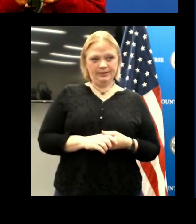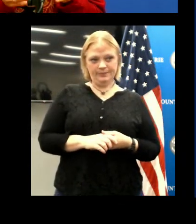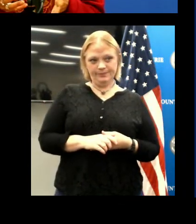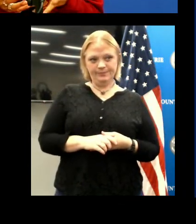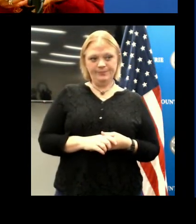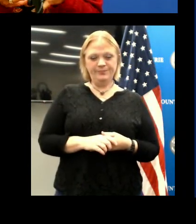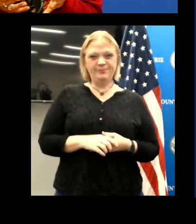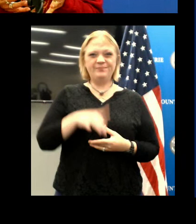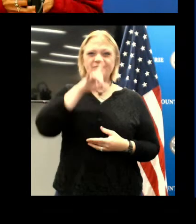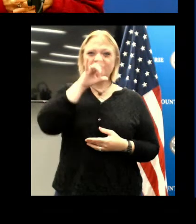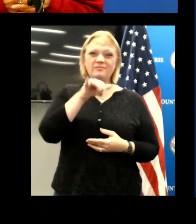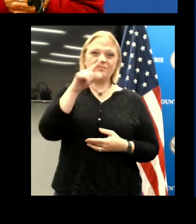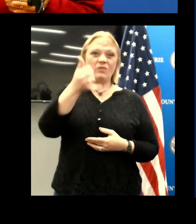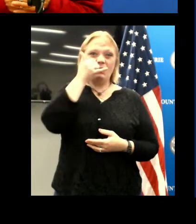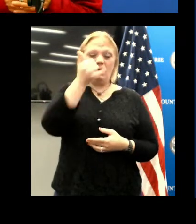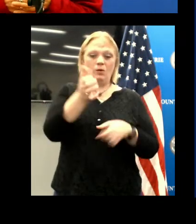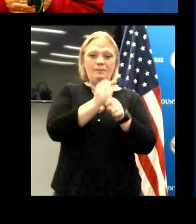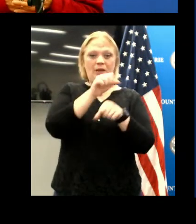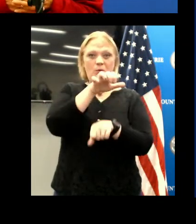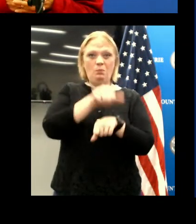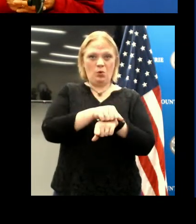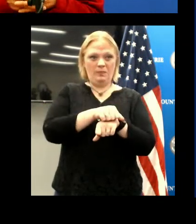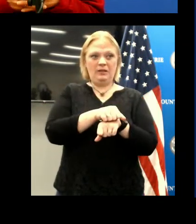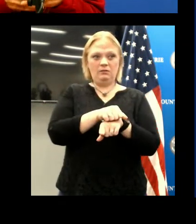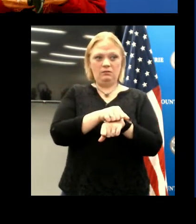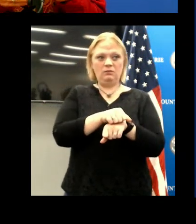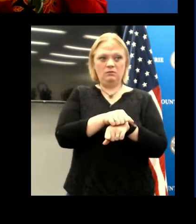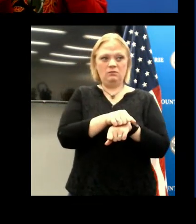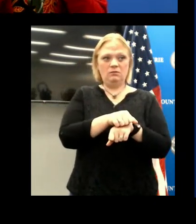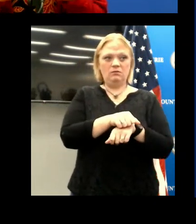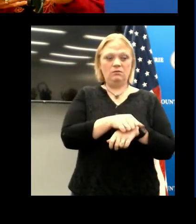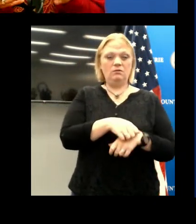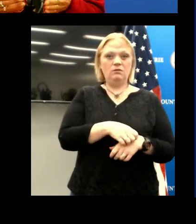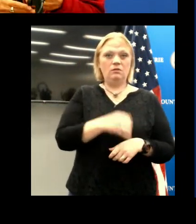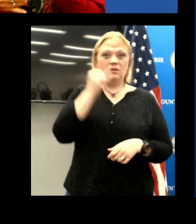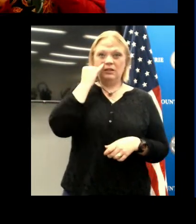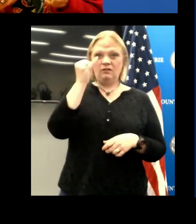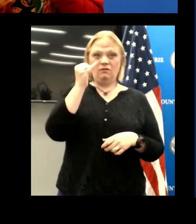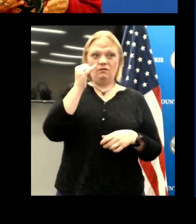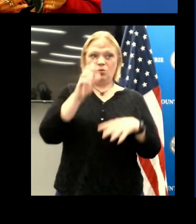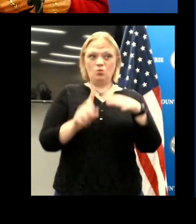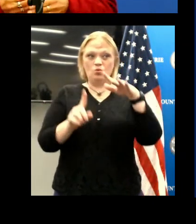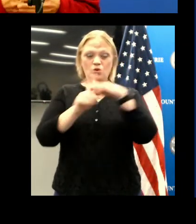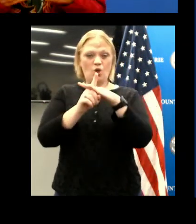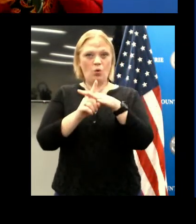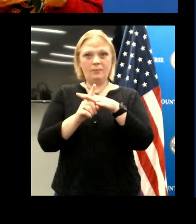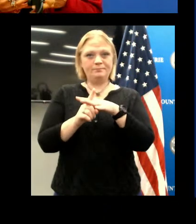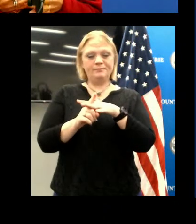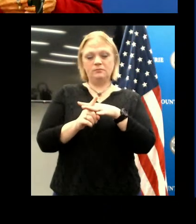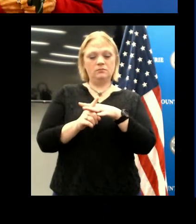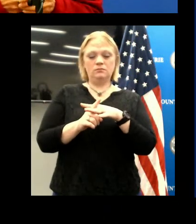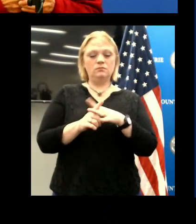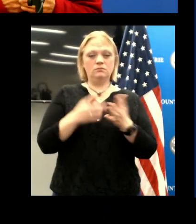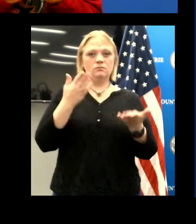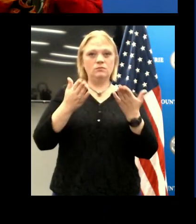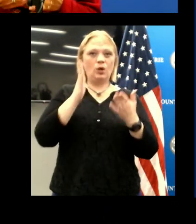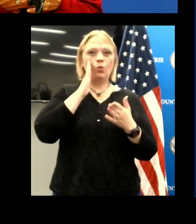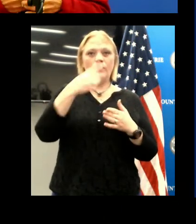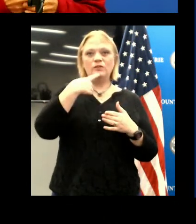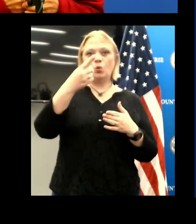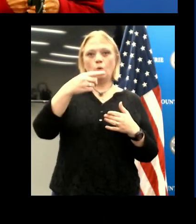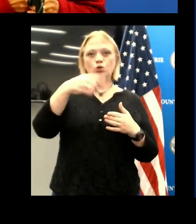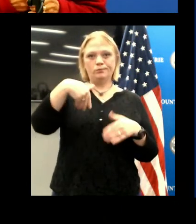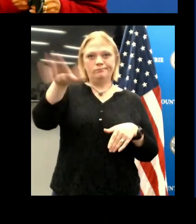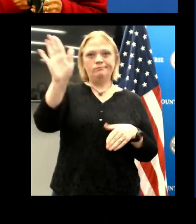so you really need to call and make an appointment, and if you just show up, there's a very good chance that you will be turned away. So